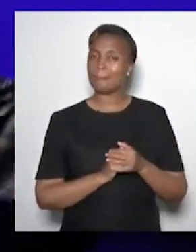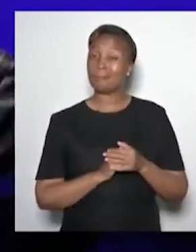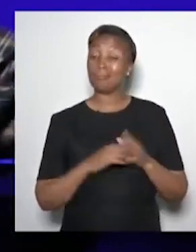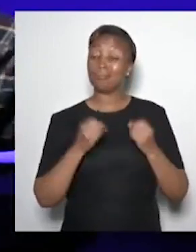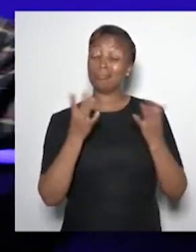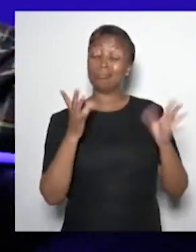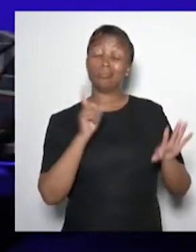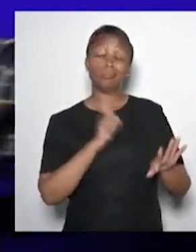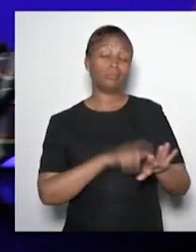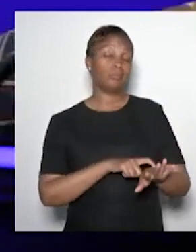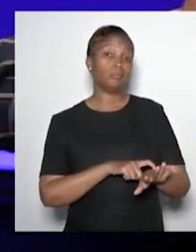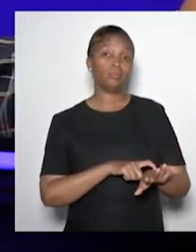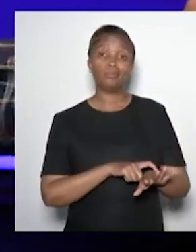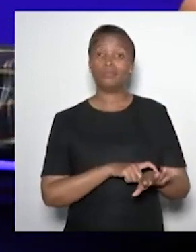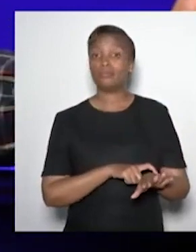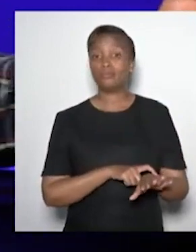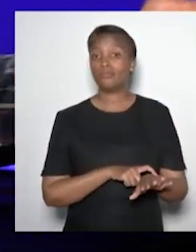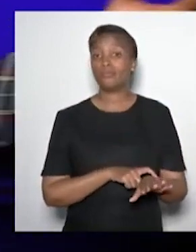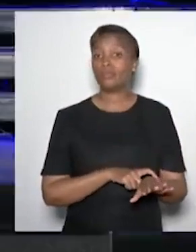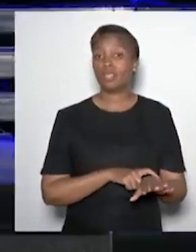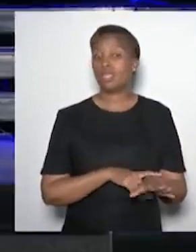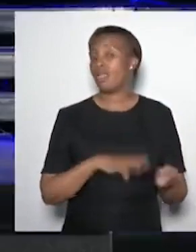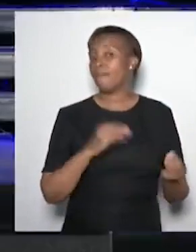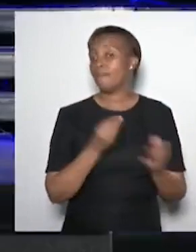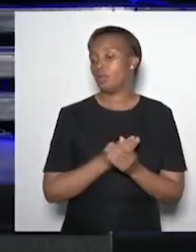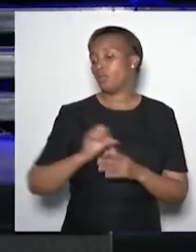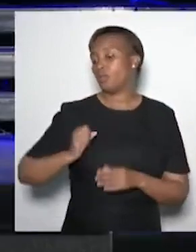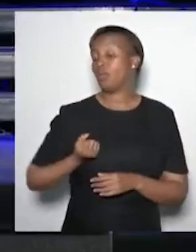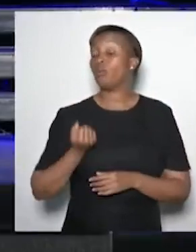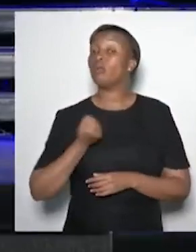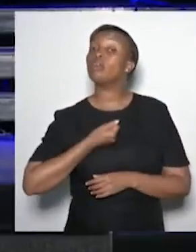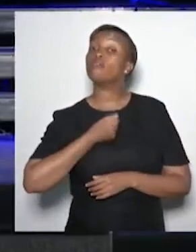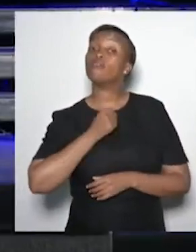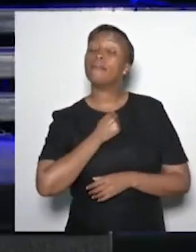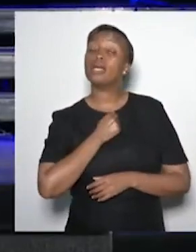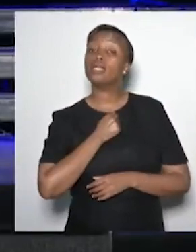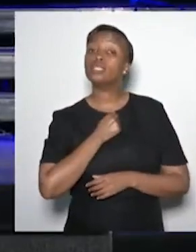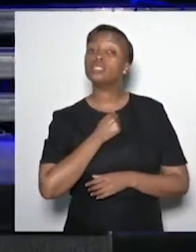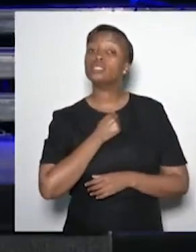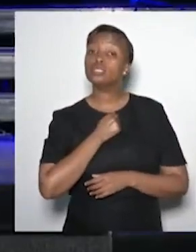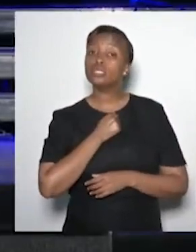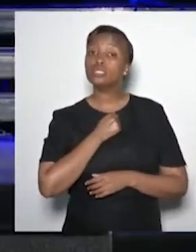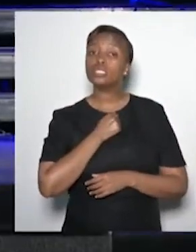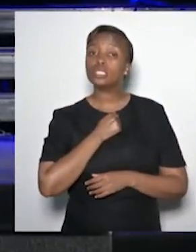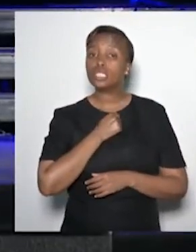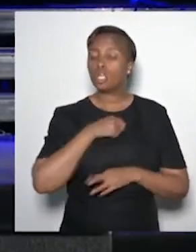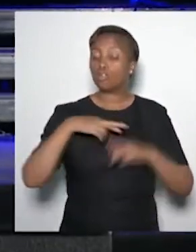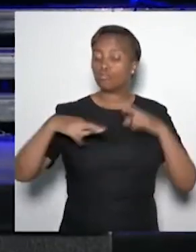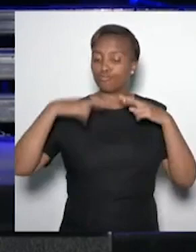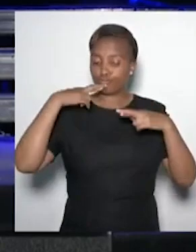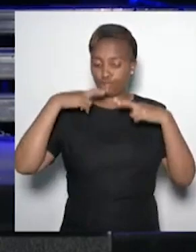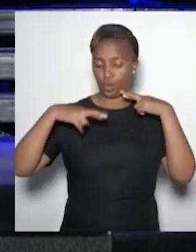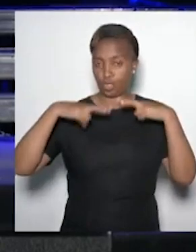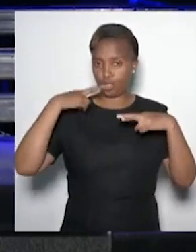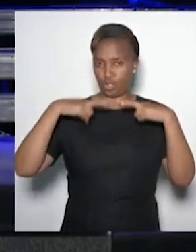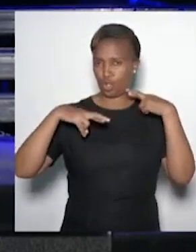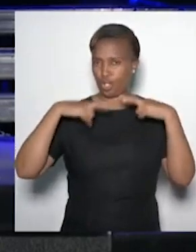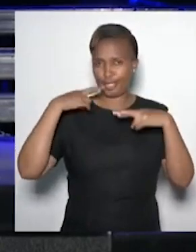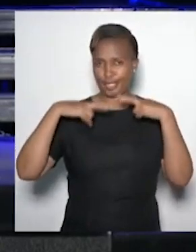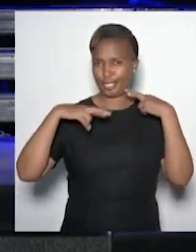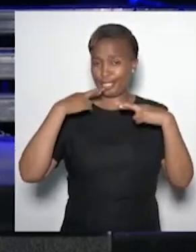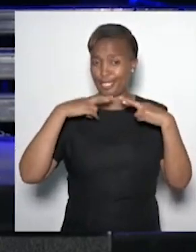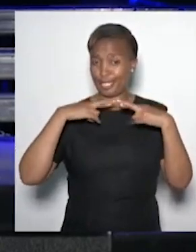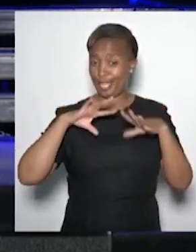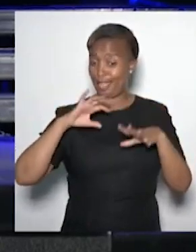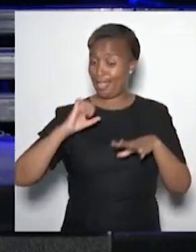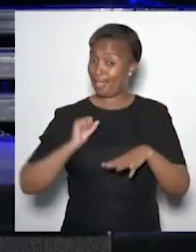Hangata, I take my wife often to eating places. It is my wife